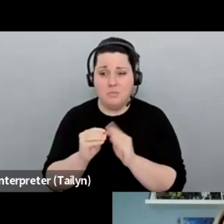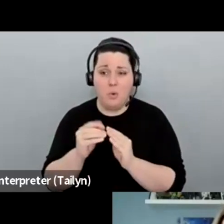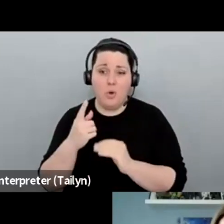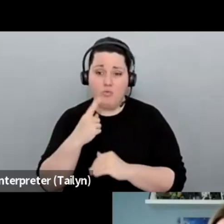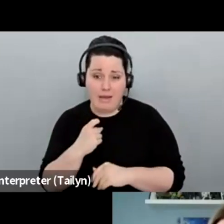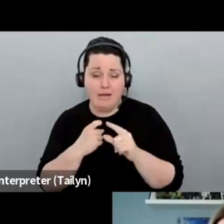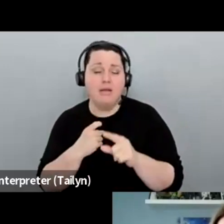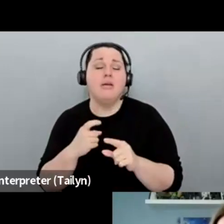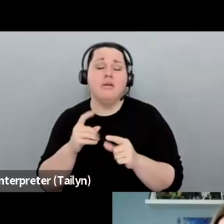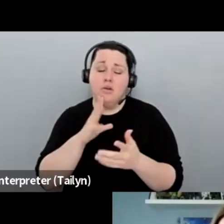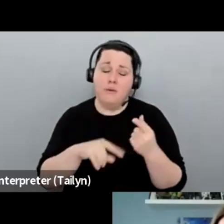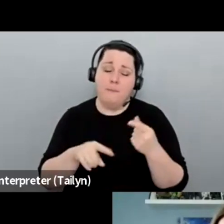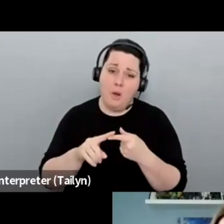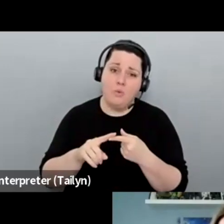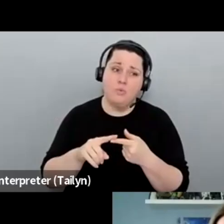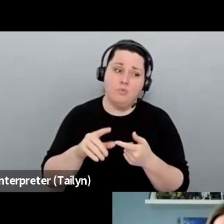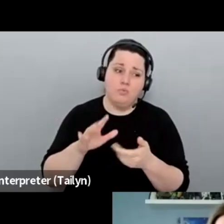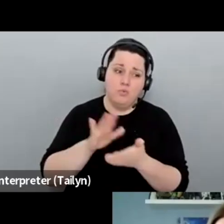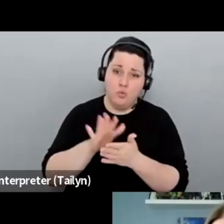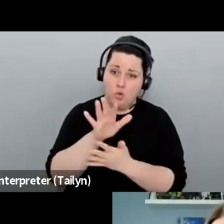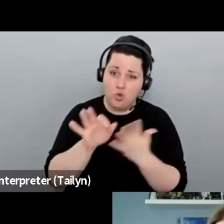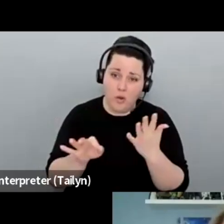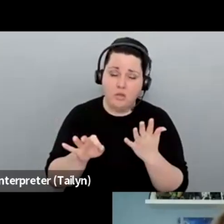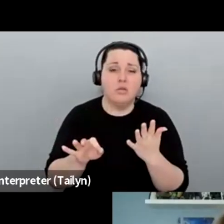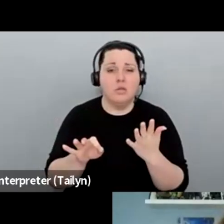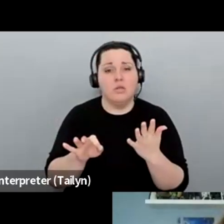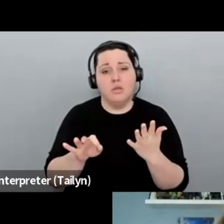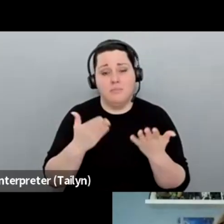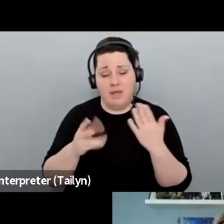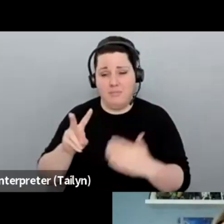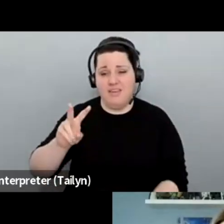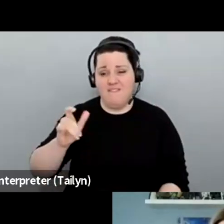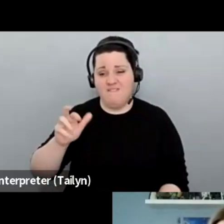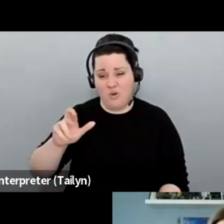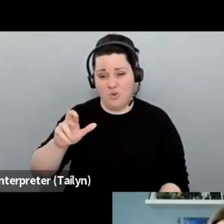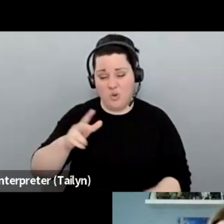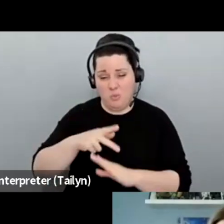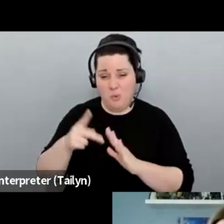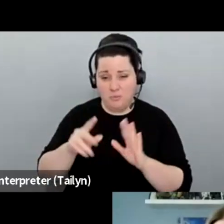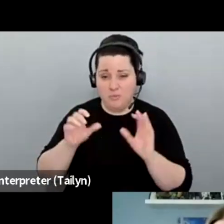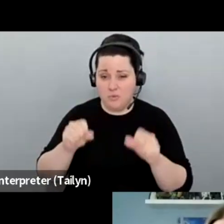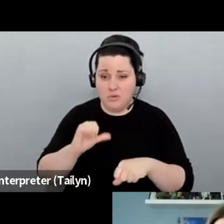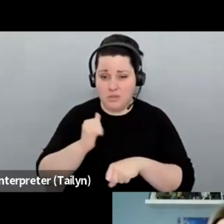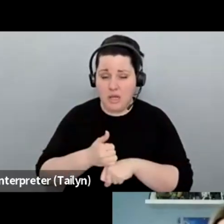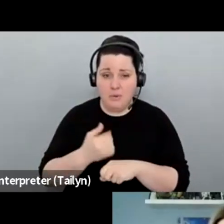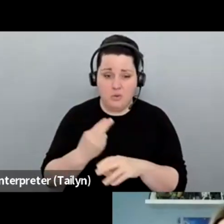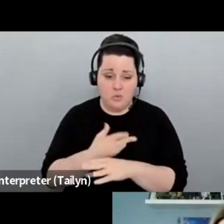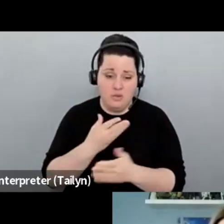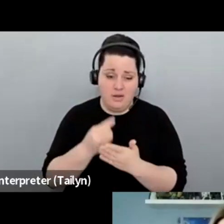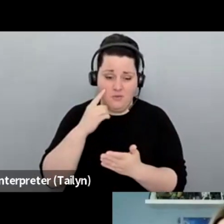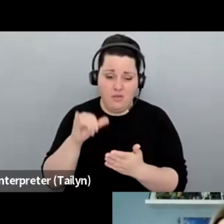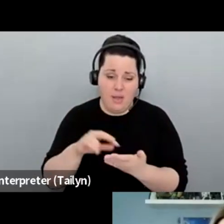lot about school choice and that we could be seeing voucher programs and really kind of using the funds for that